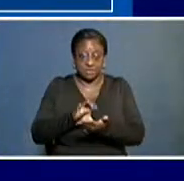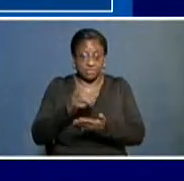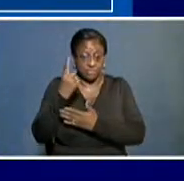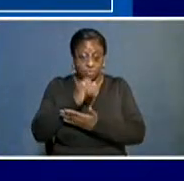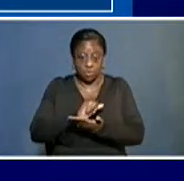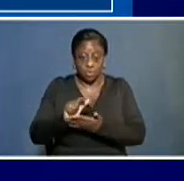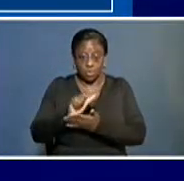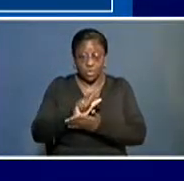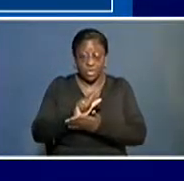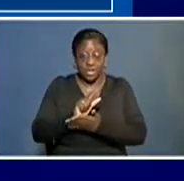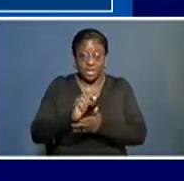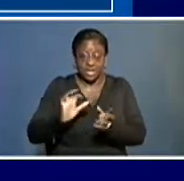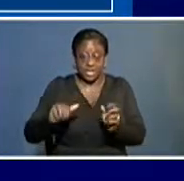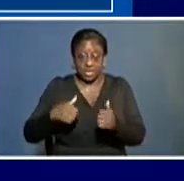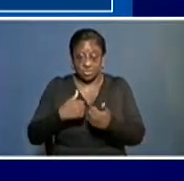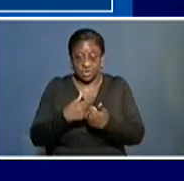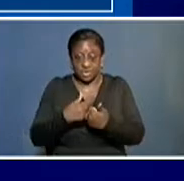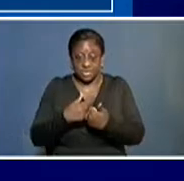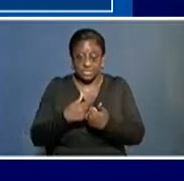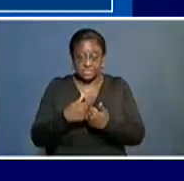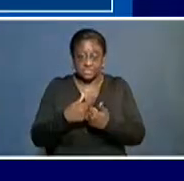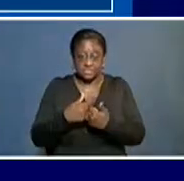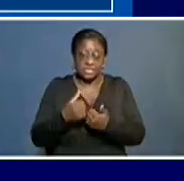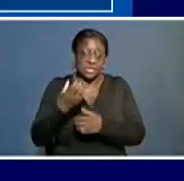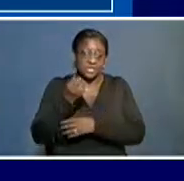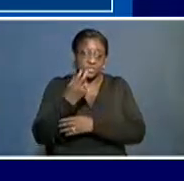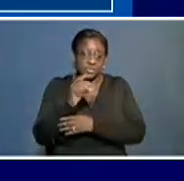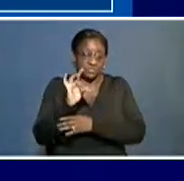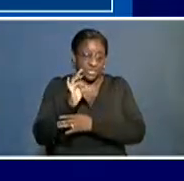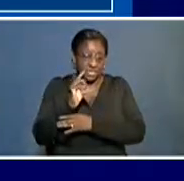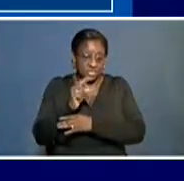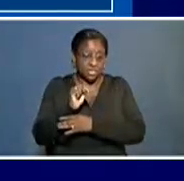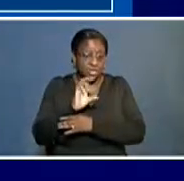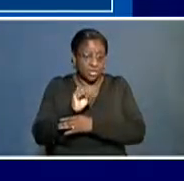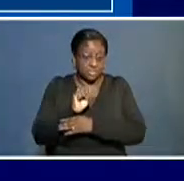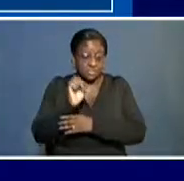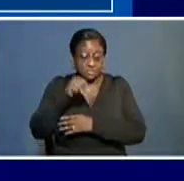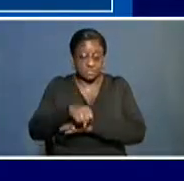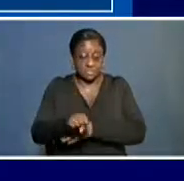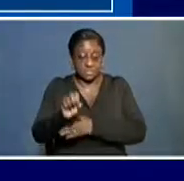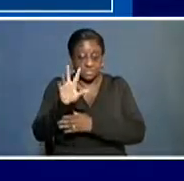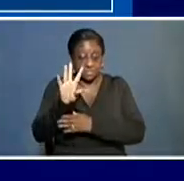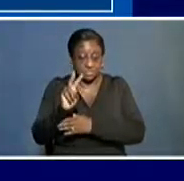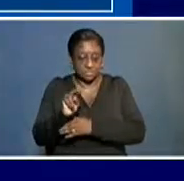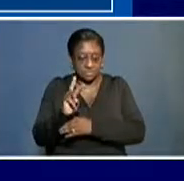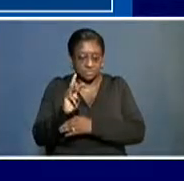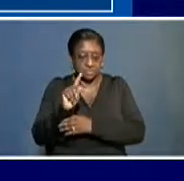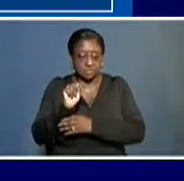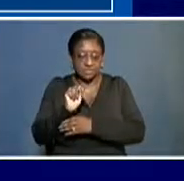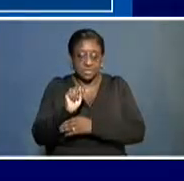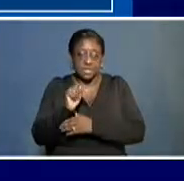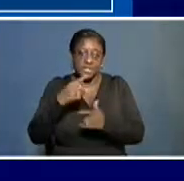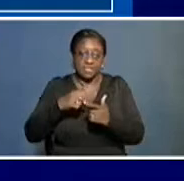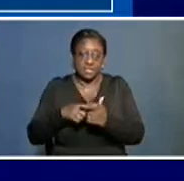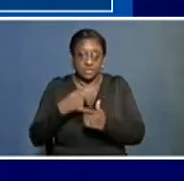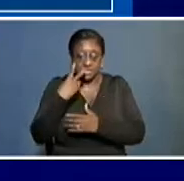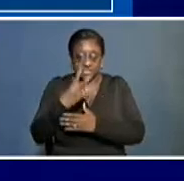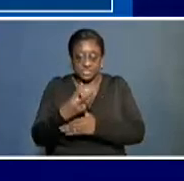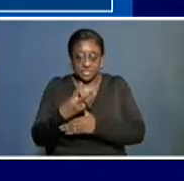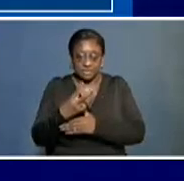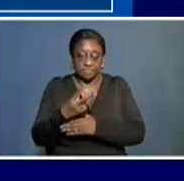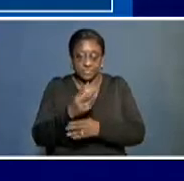areas tonight through Saturday, easterly winds 12 to 18 knots, wave heights 3 to 6 feet. So caution flags are in place for boaters